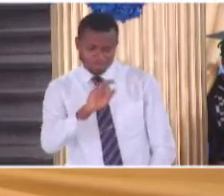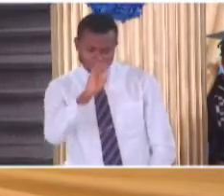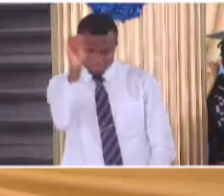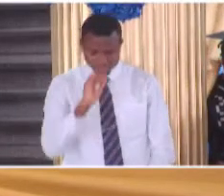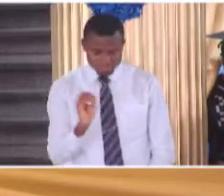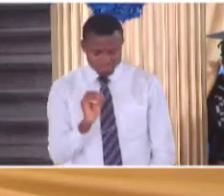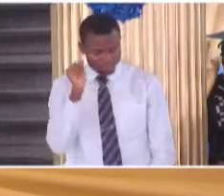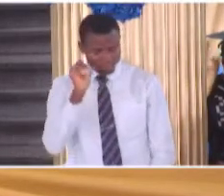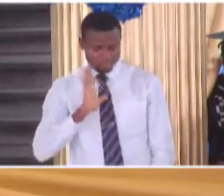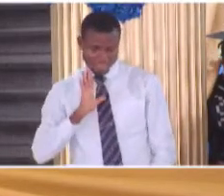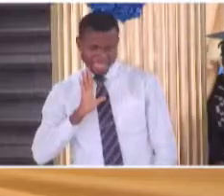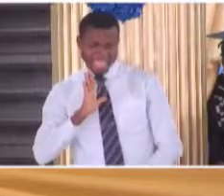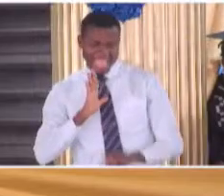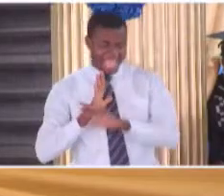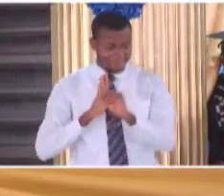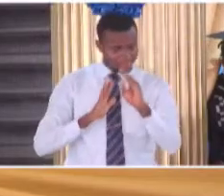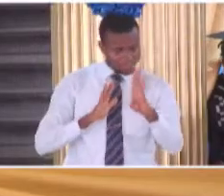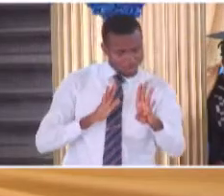females and